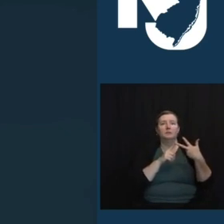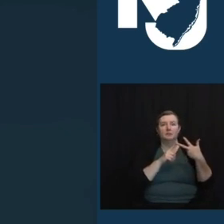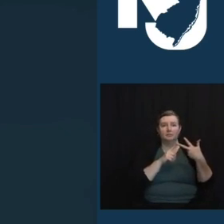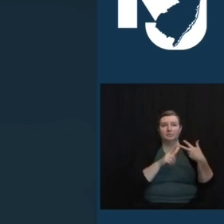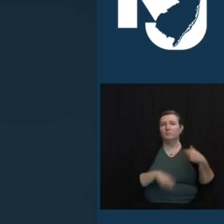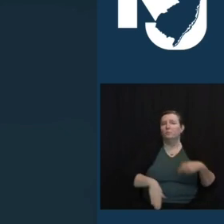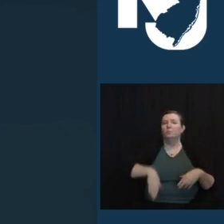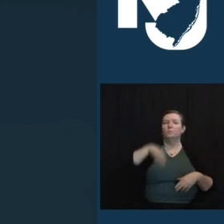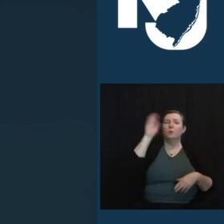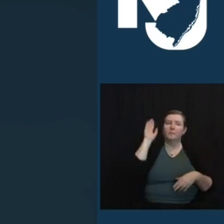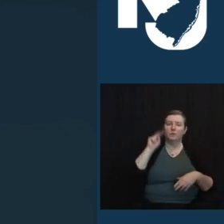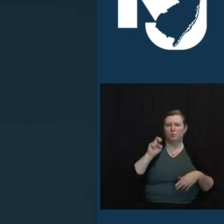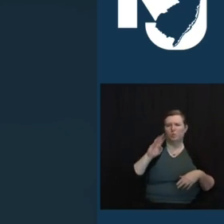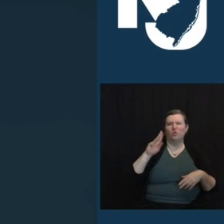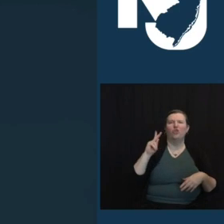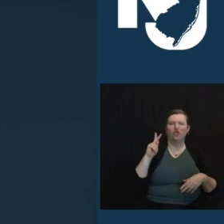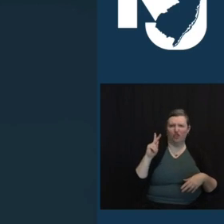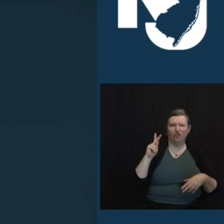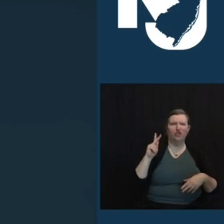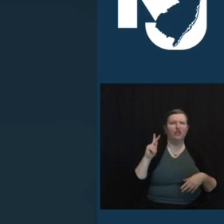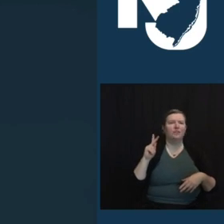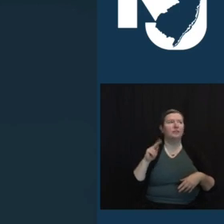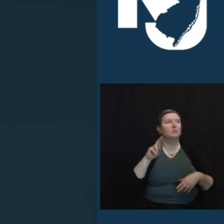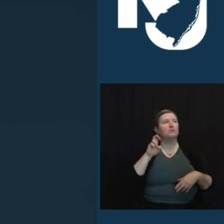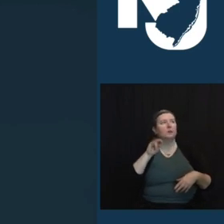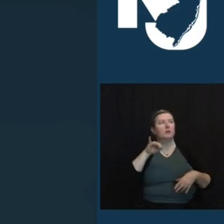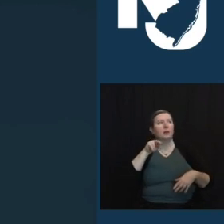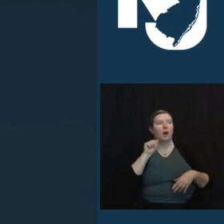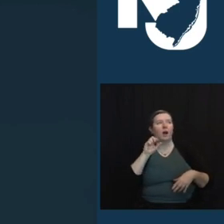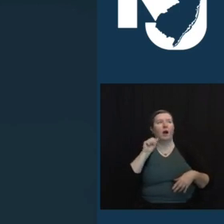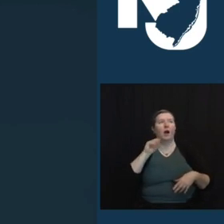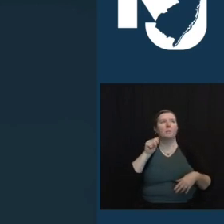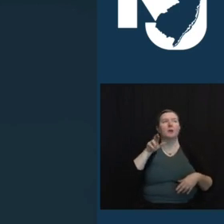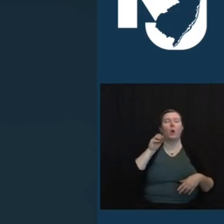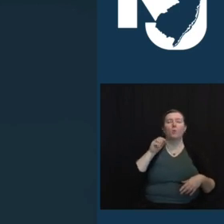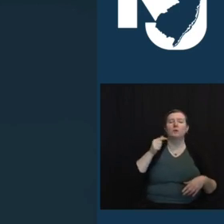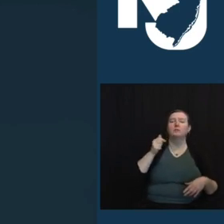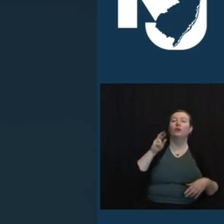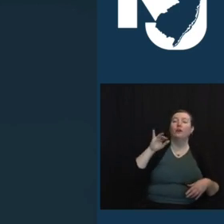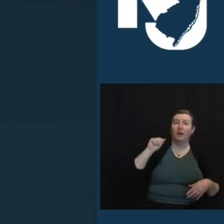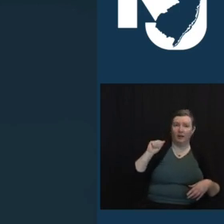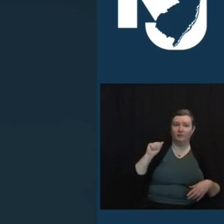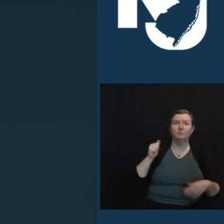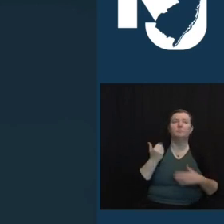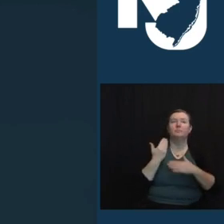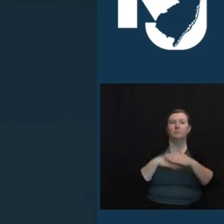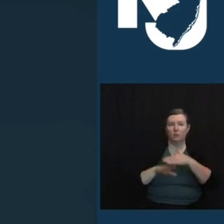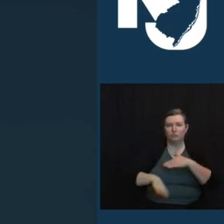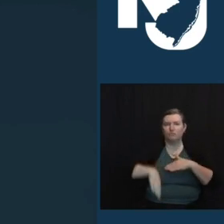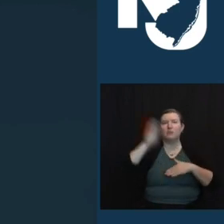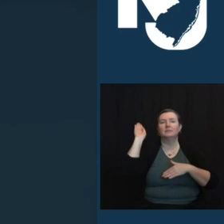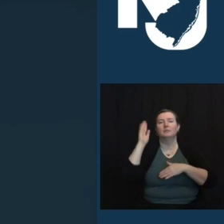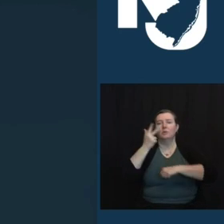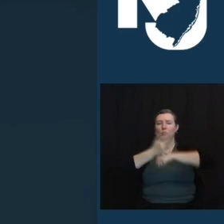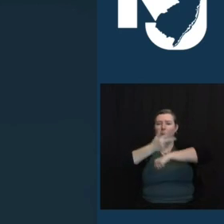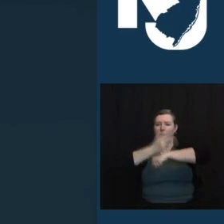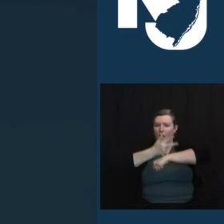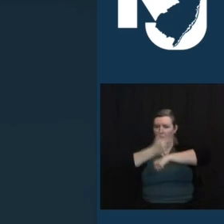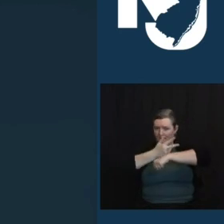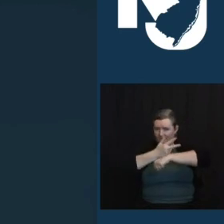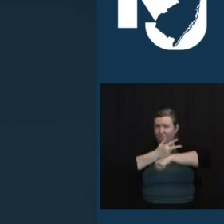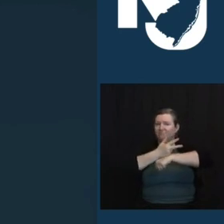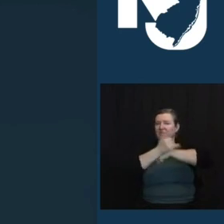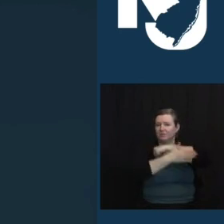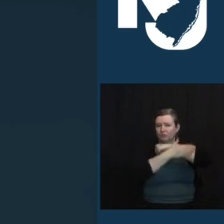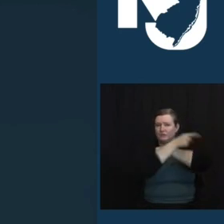Amparo Garcia. She was born and raised in Guatemala City, Guatemala, and came to New Jersey in 1969 at the